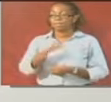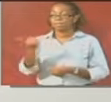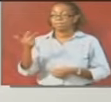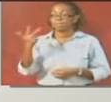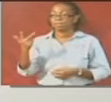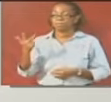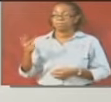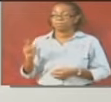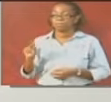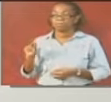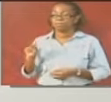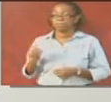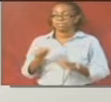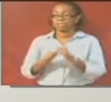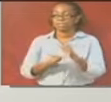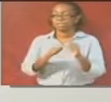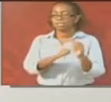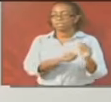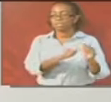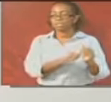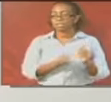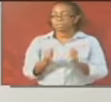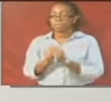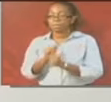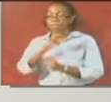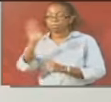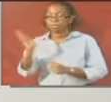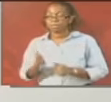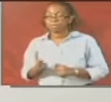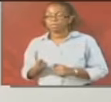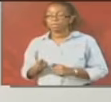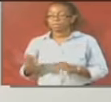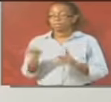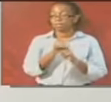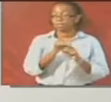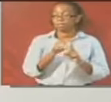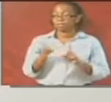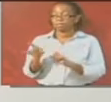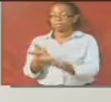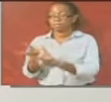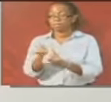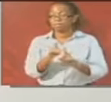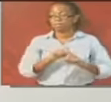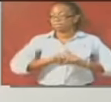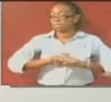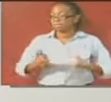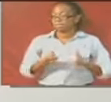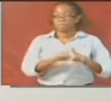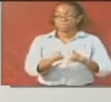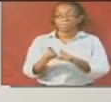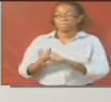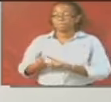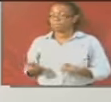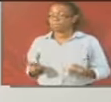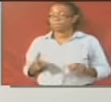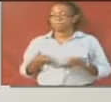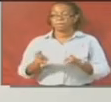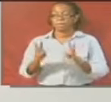say this individual contracted this variant in this particular area or in this